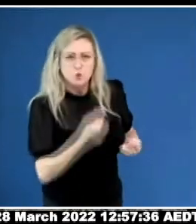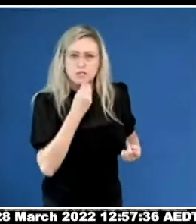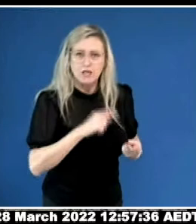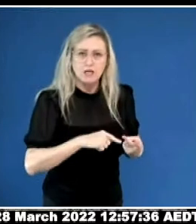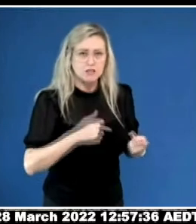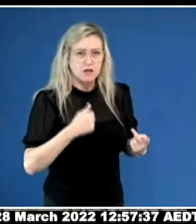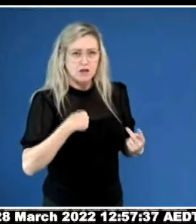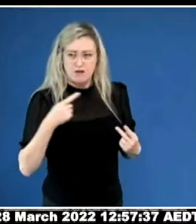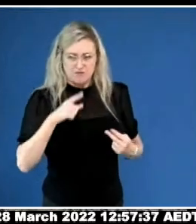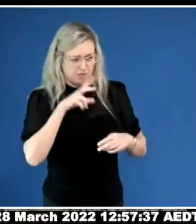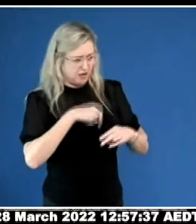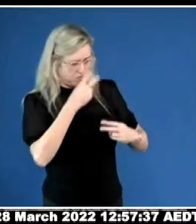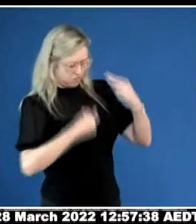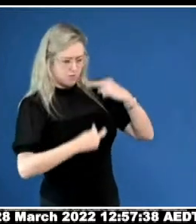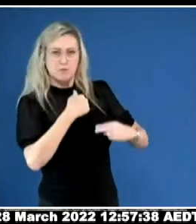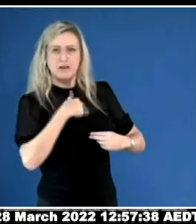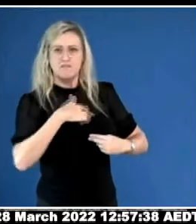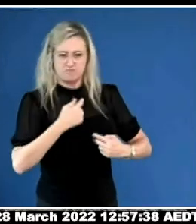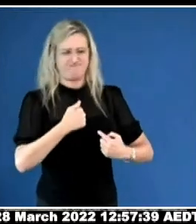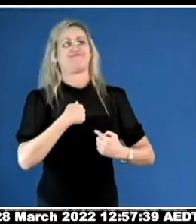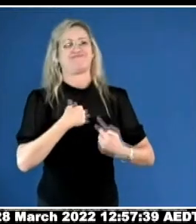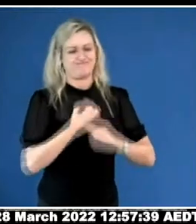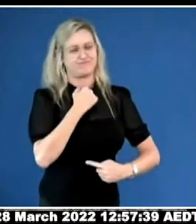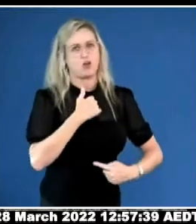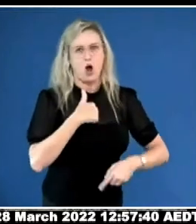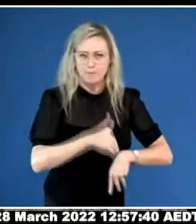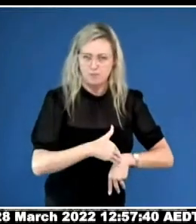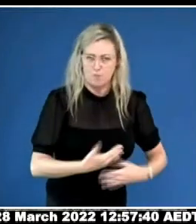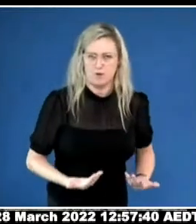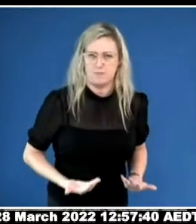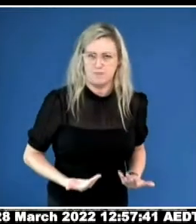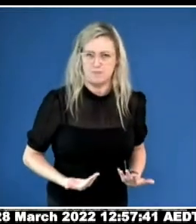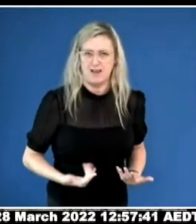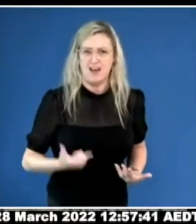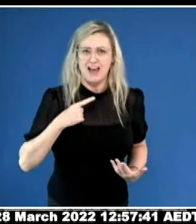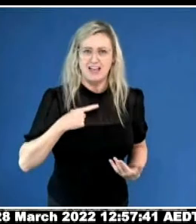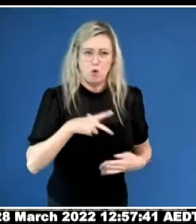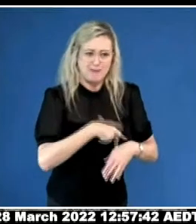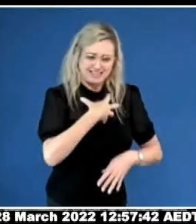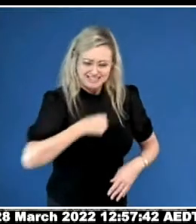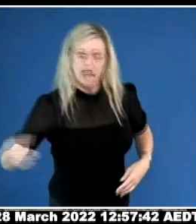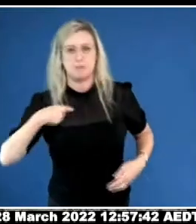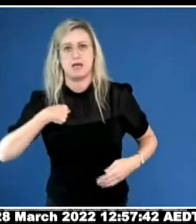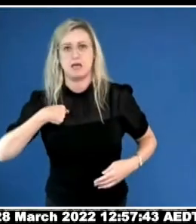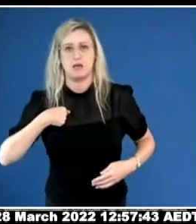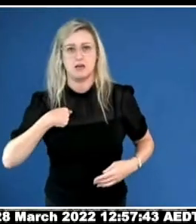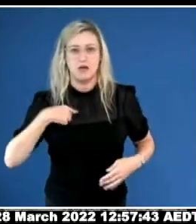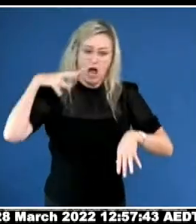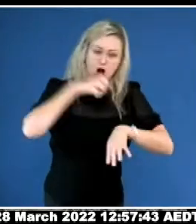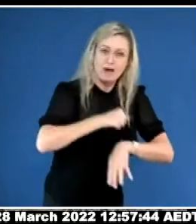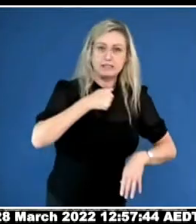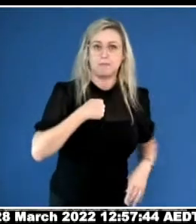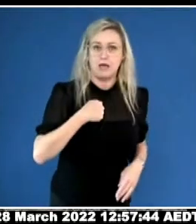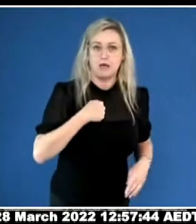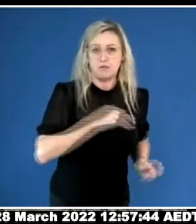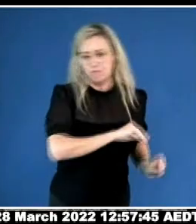the problem. And so I was the one that was forcibly taken to hospital. I was arrested. I was taken to hospital for